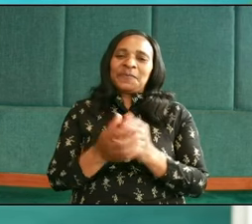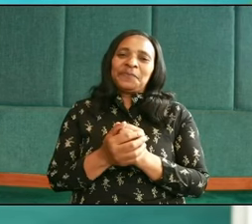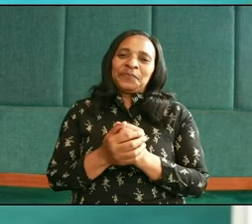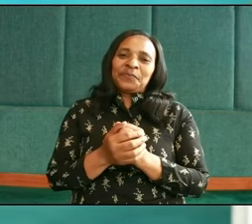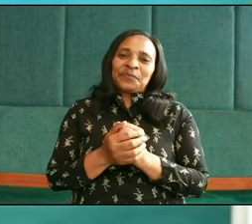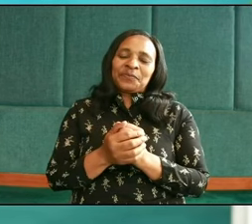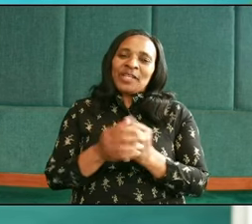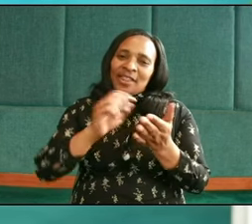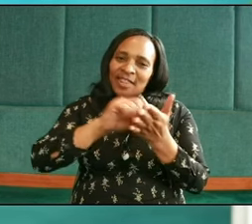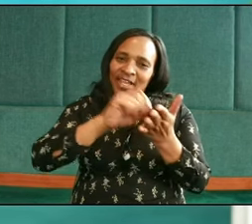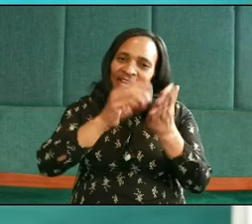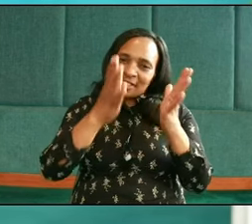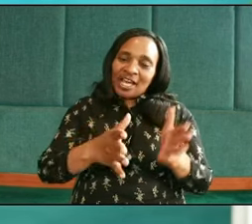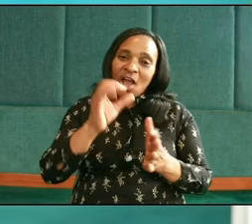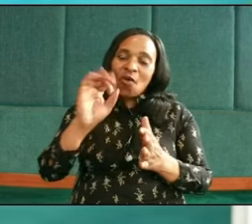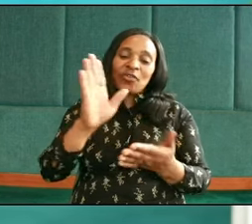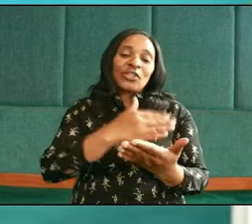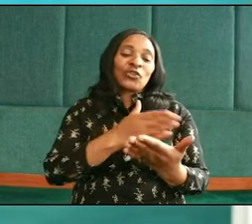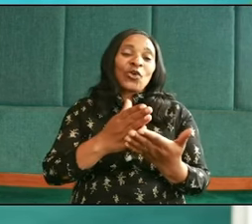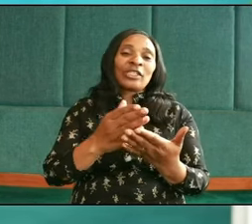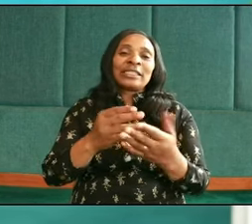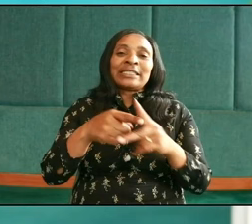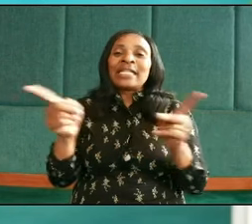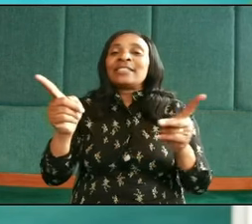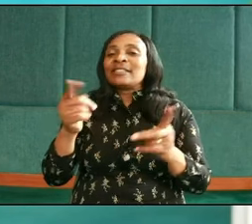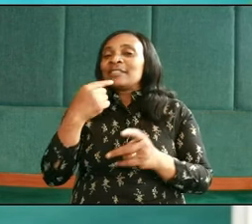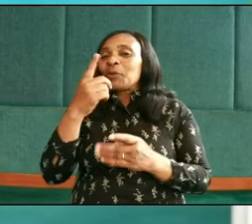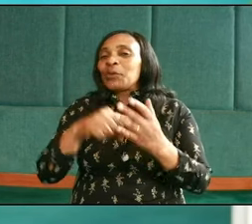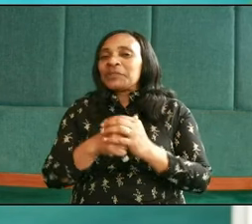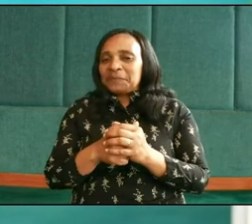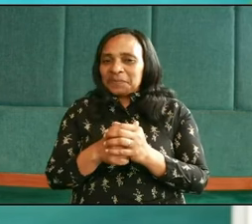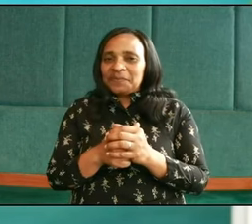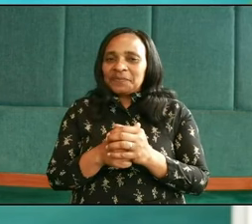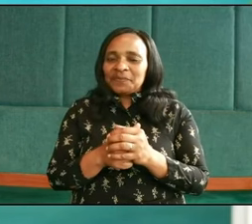the writer of the song is just starting it by saying,